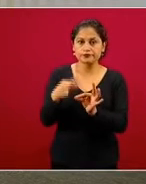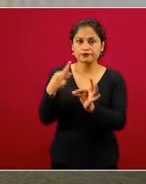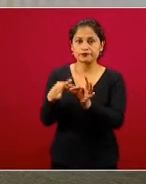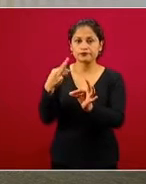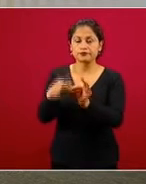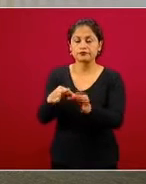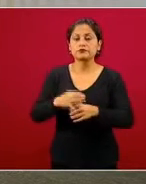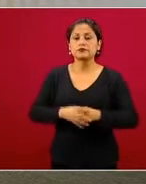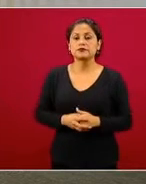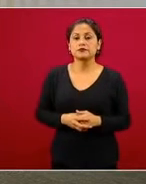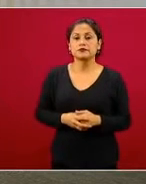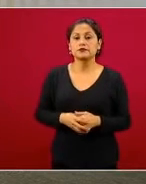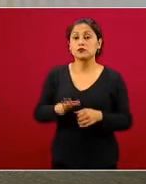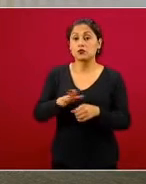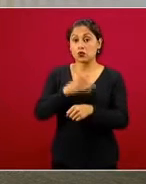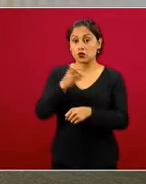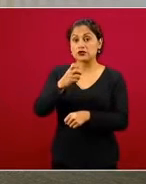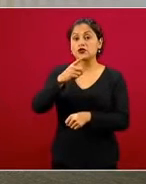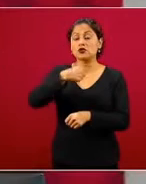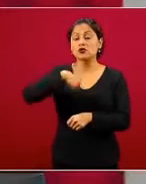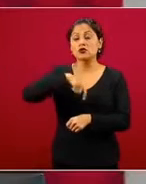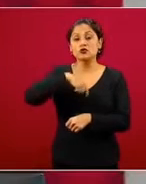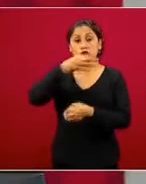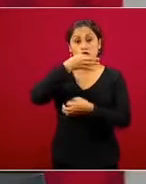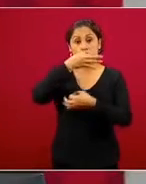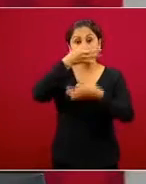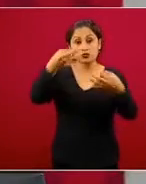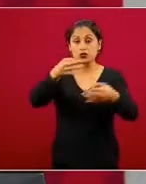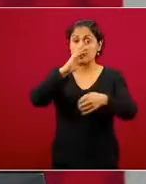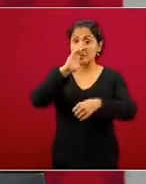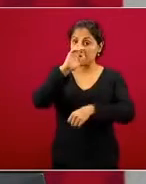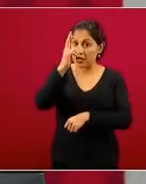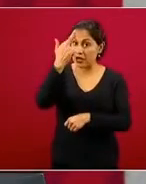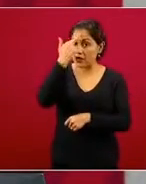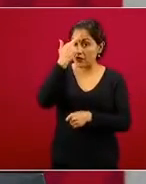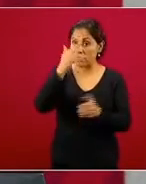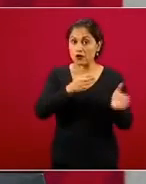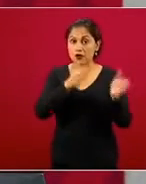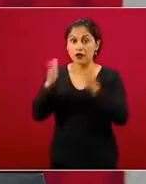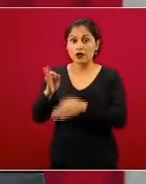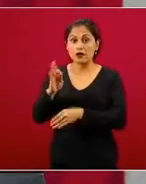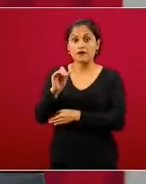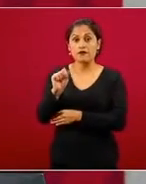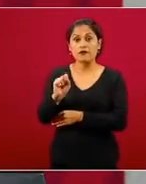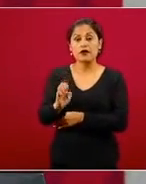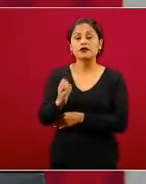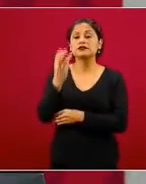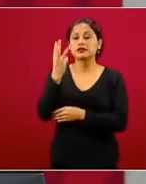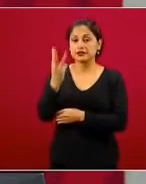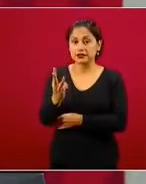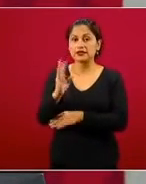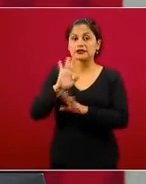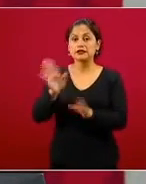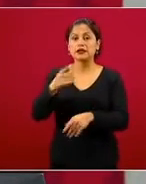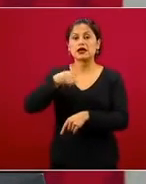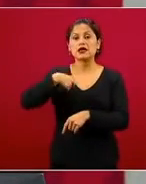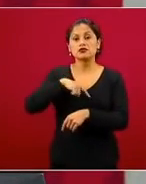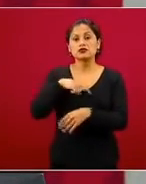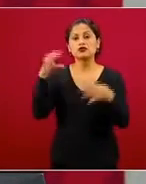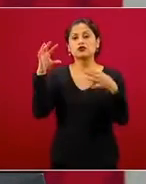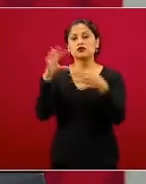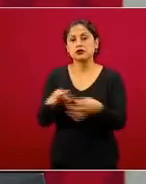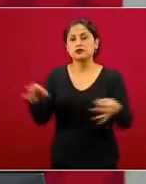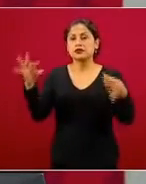reliable and easily accessible information to all citizens. We are currently in phase